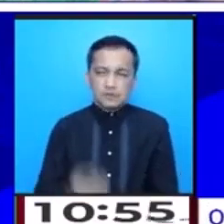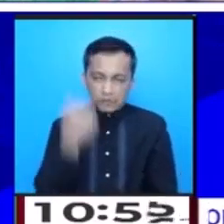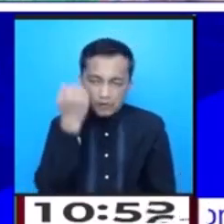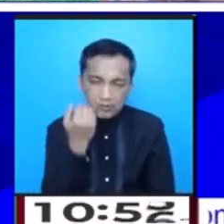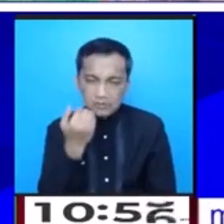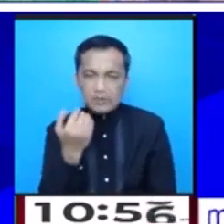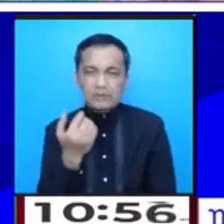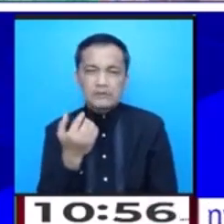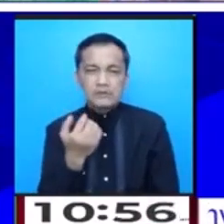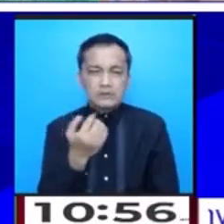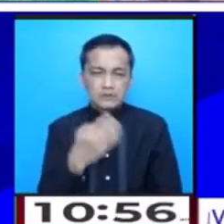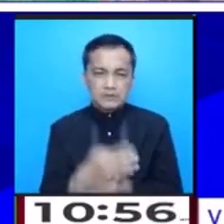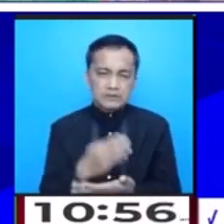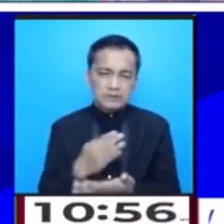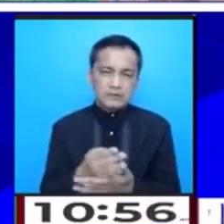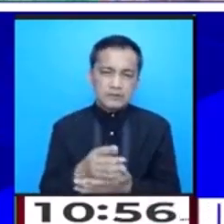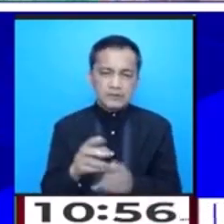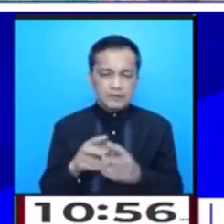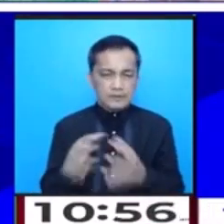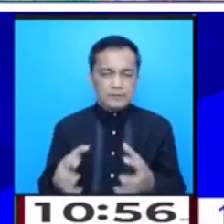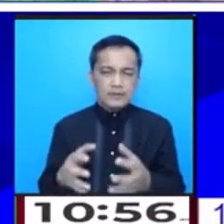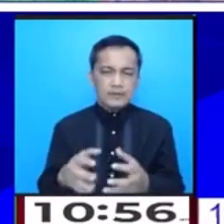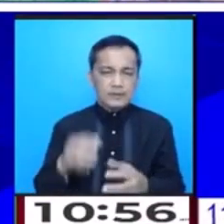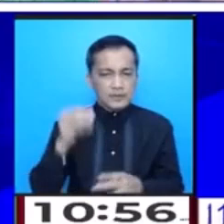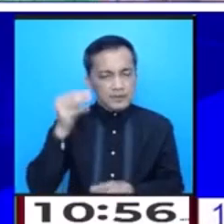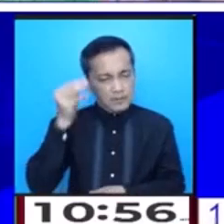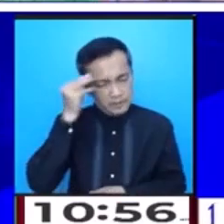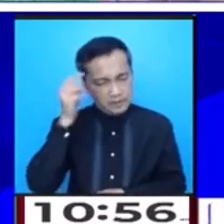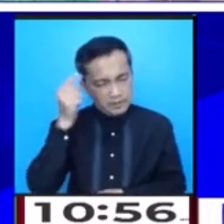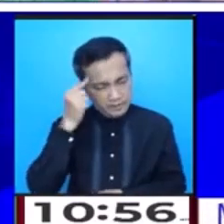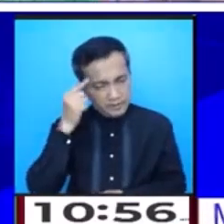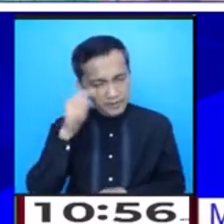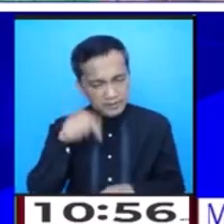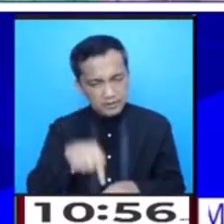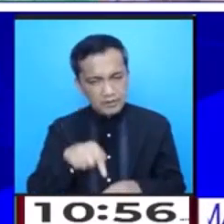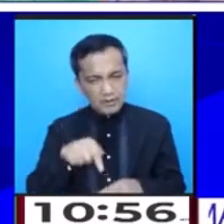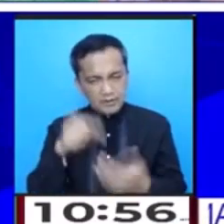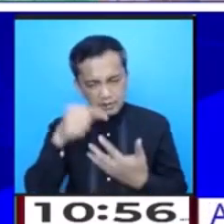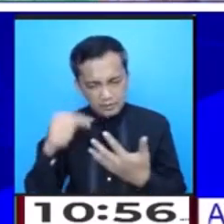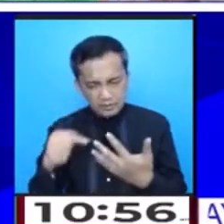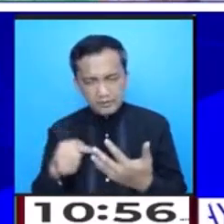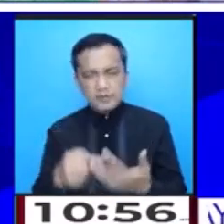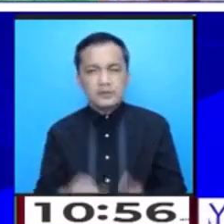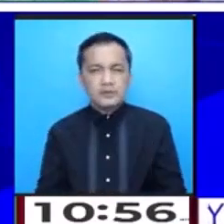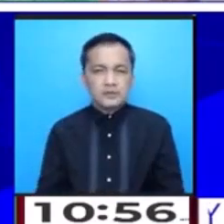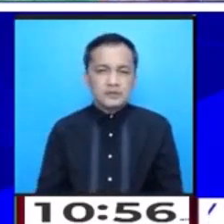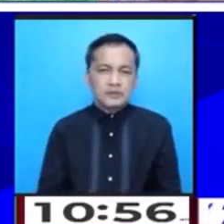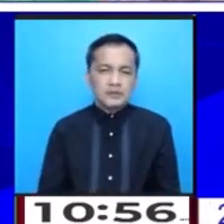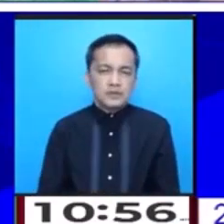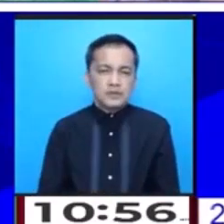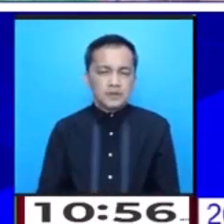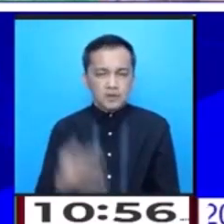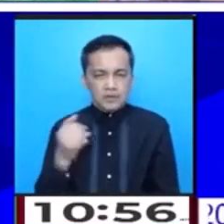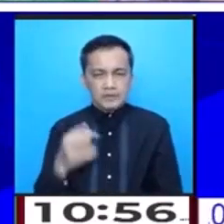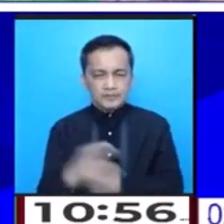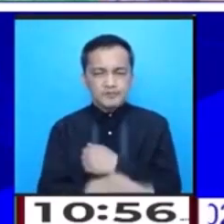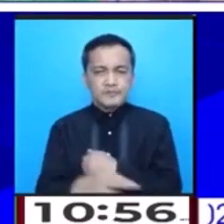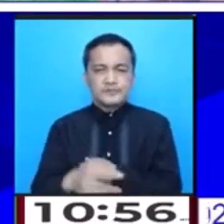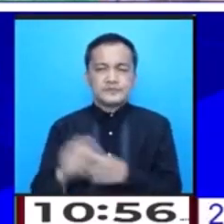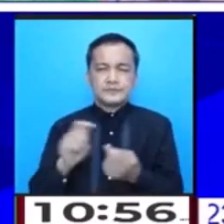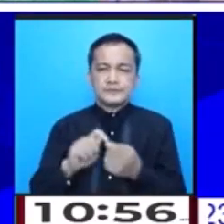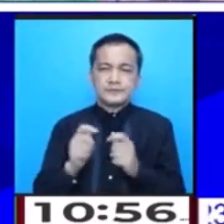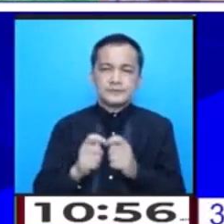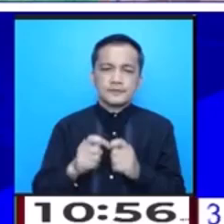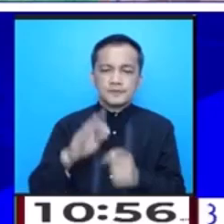very mindful of those factors. That's why in our medium-term fiscal framework, that's